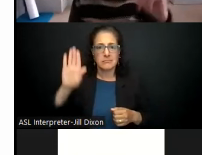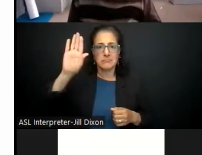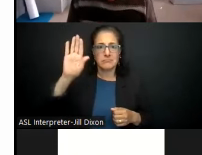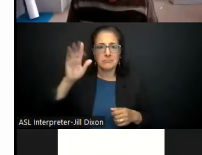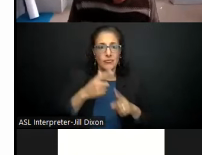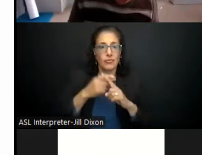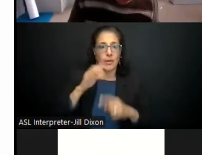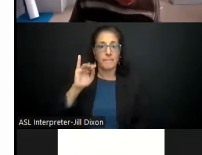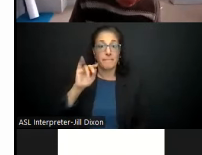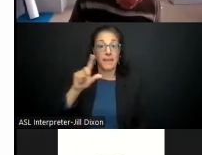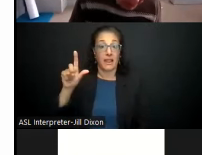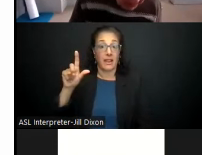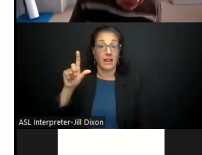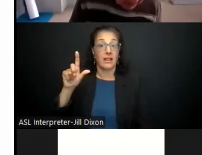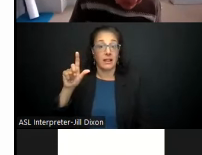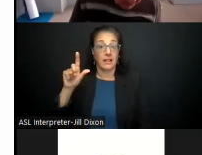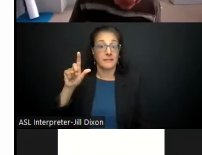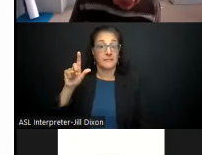Bill.